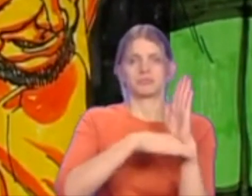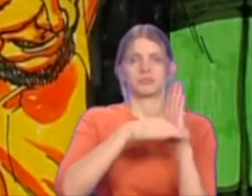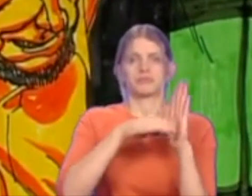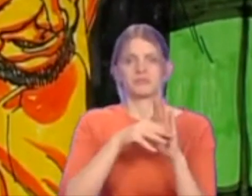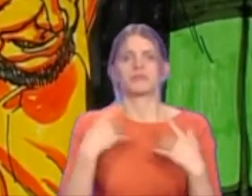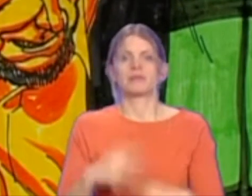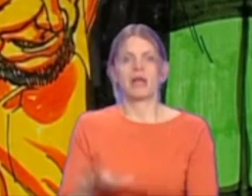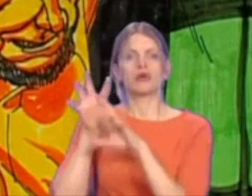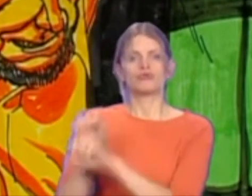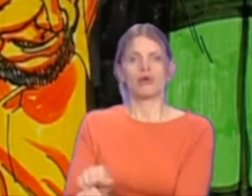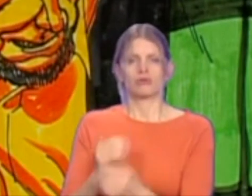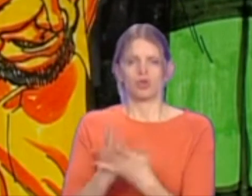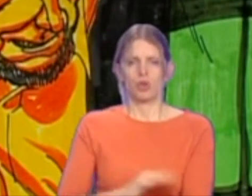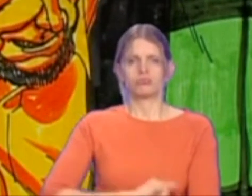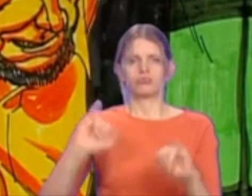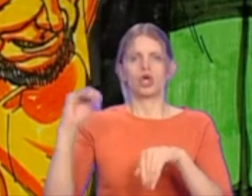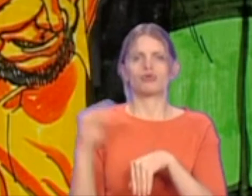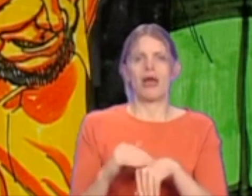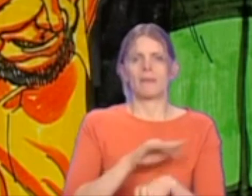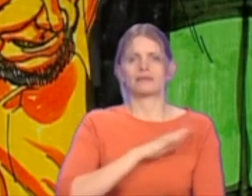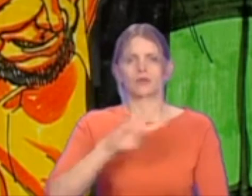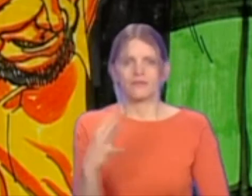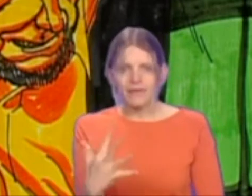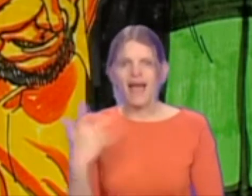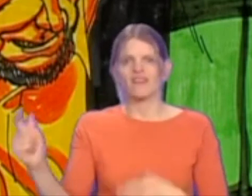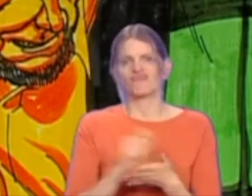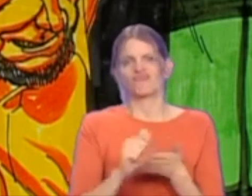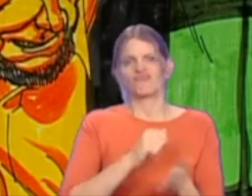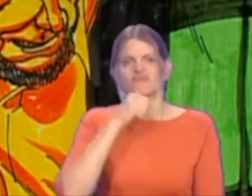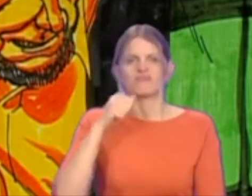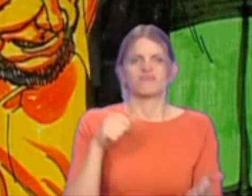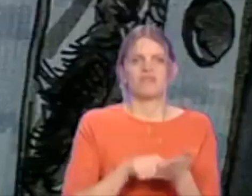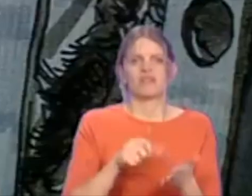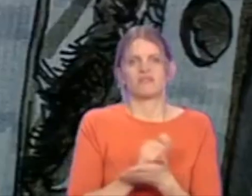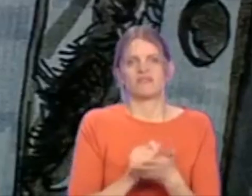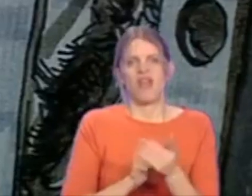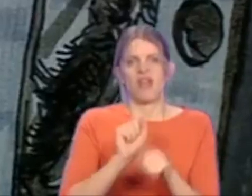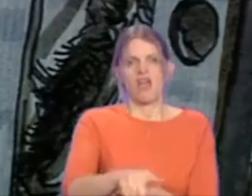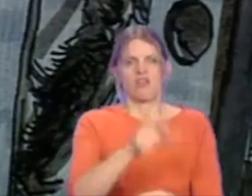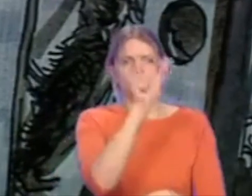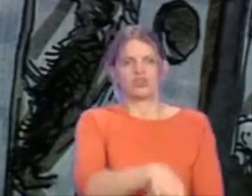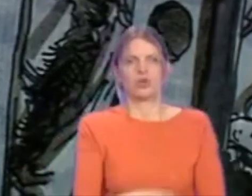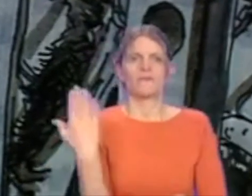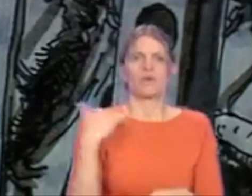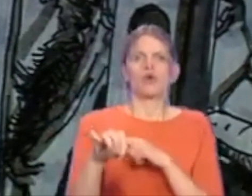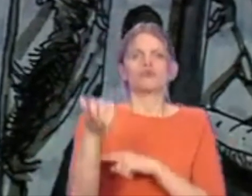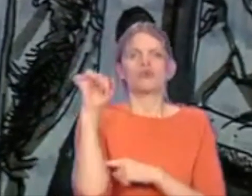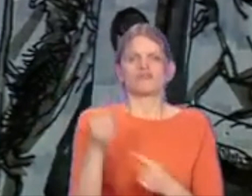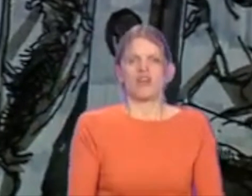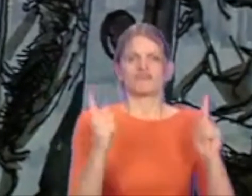1945, writing a letter in which he criticized Soviet dictator Joseph Stalin. He spent 8 years in the